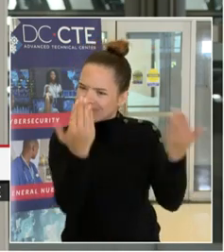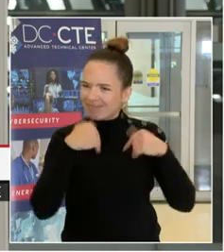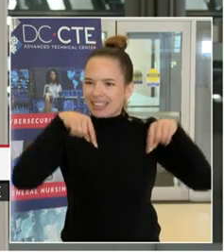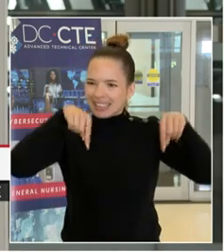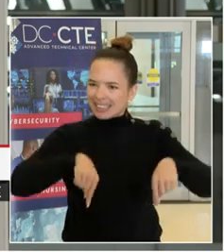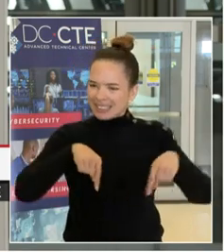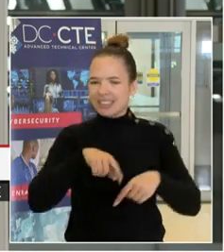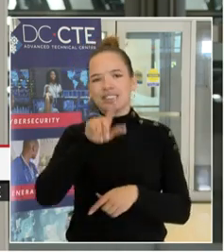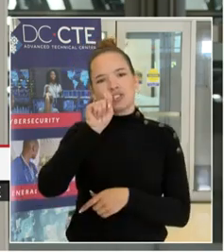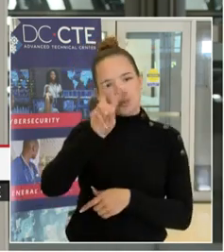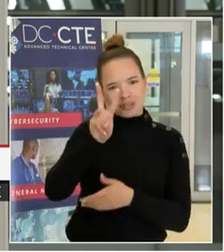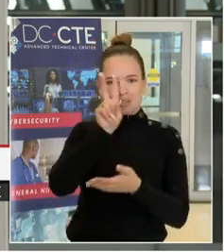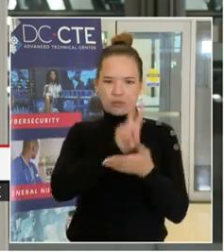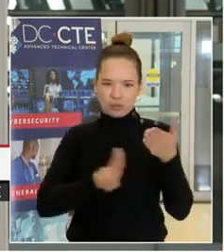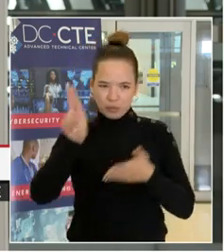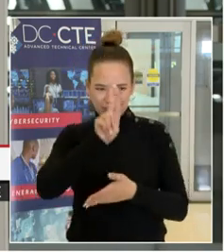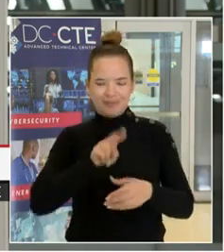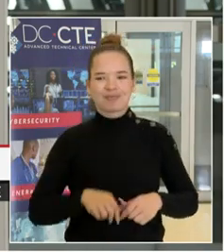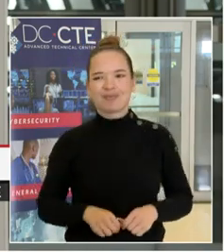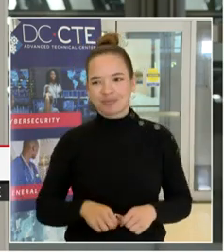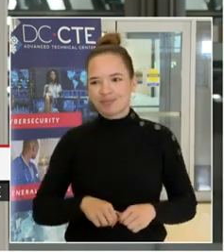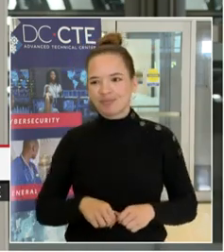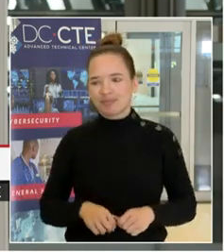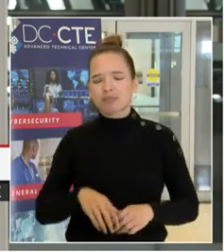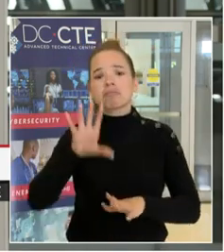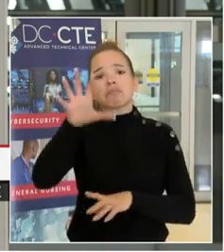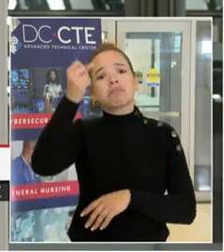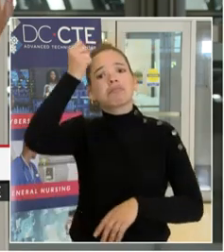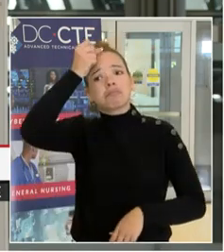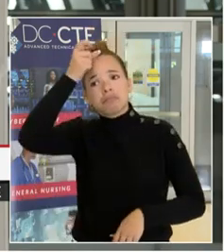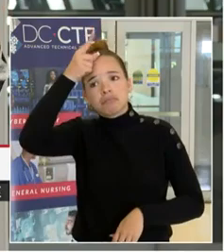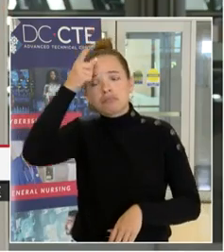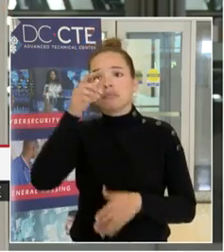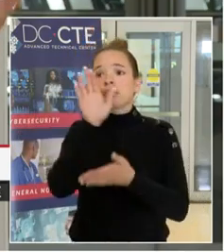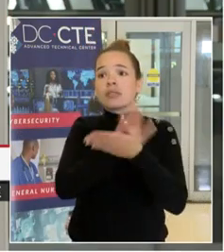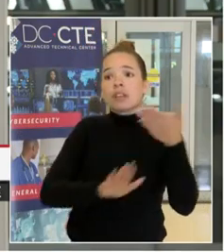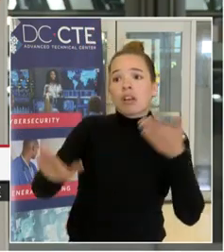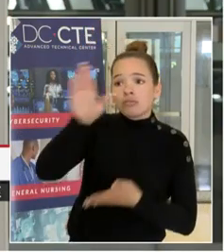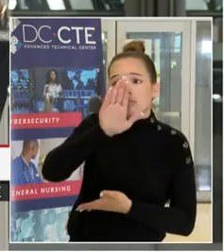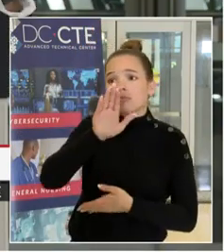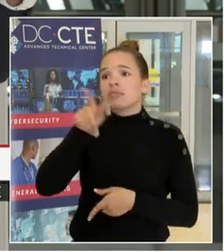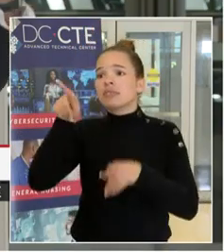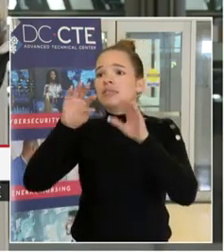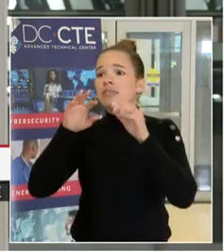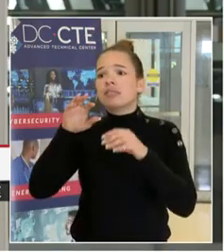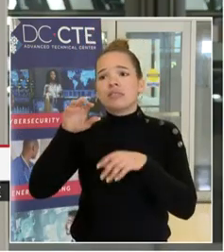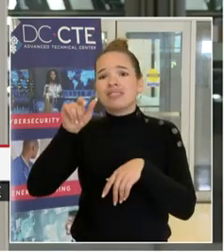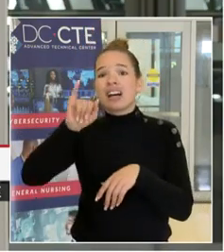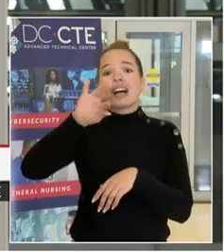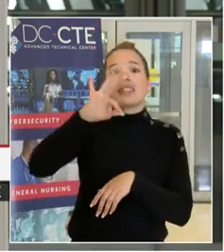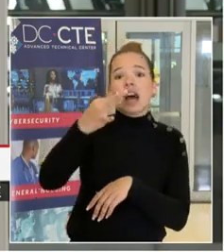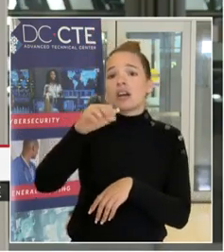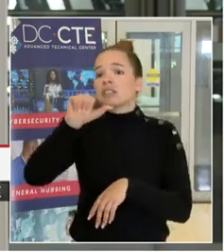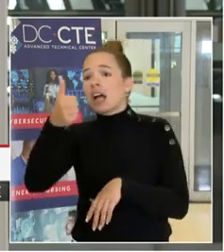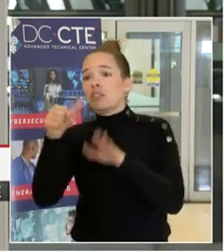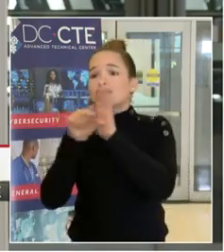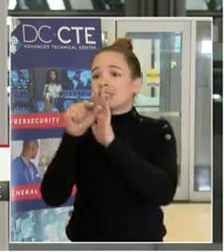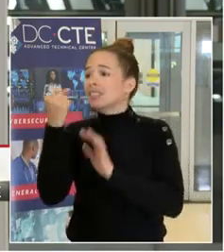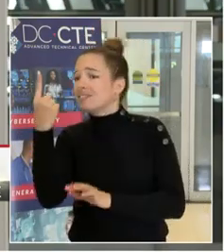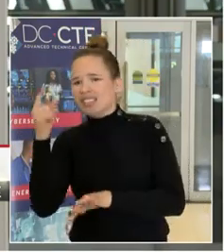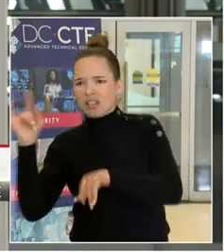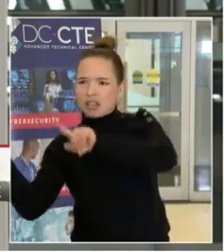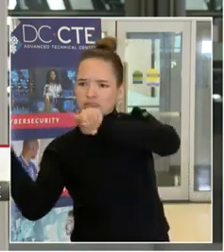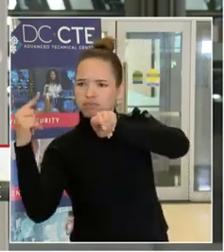college to welcome in 9th, 10th, 11th graders, but you have made this home for the students. And I've shared with the students before